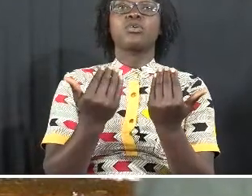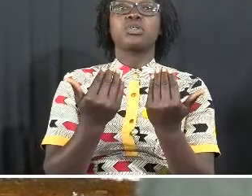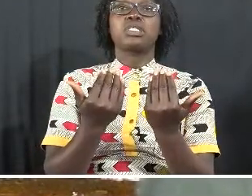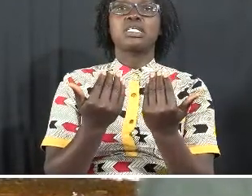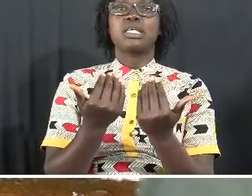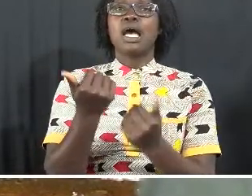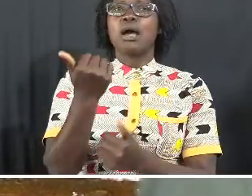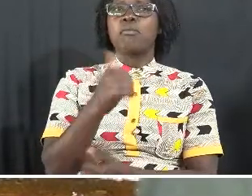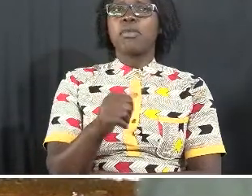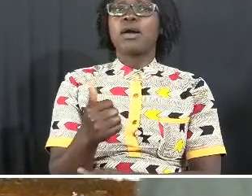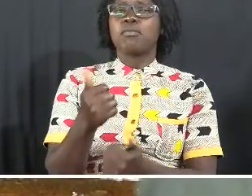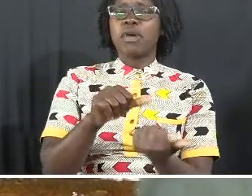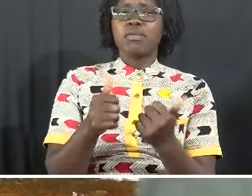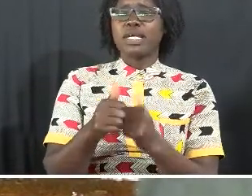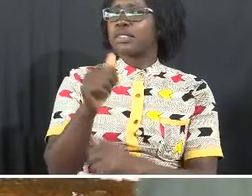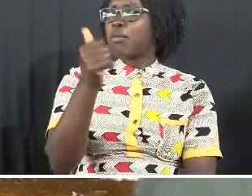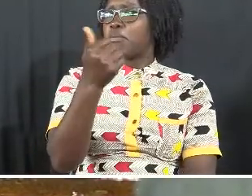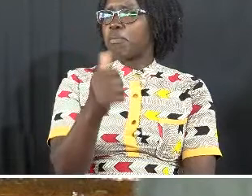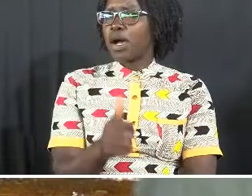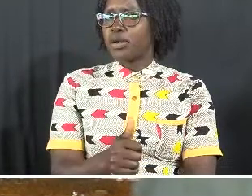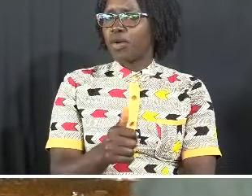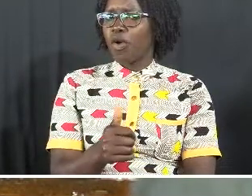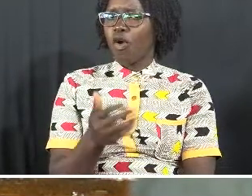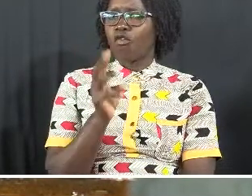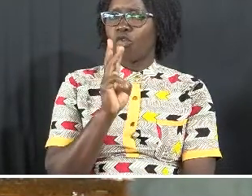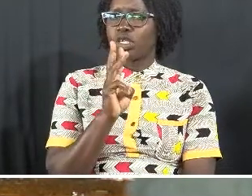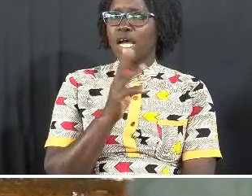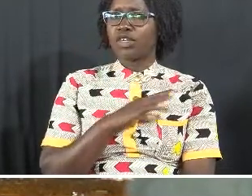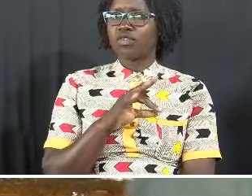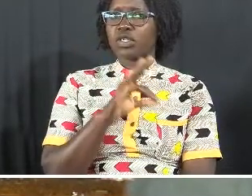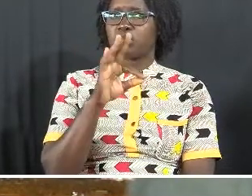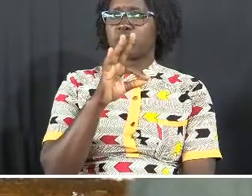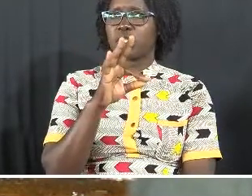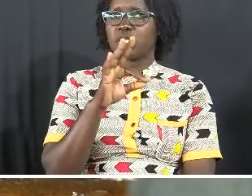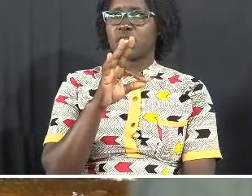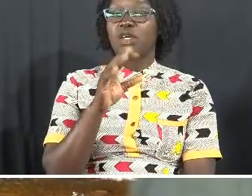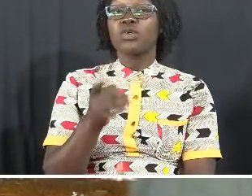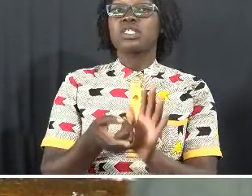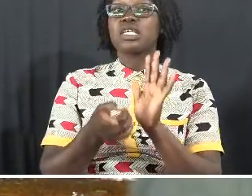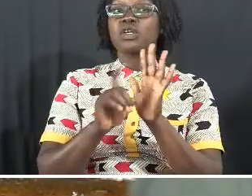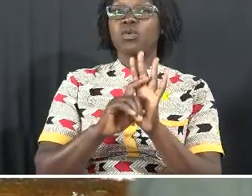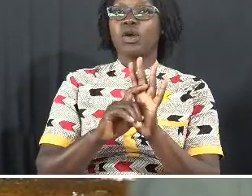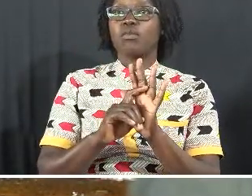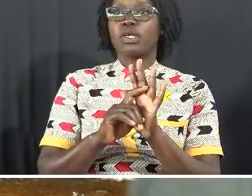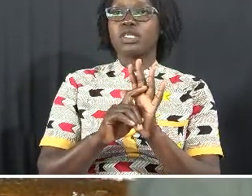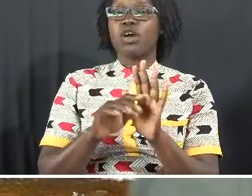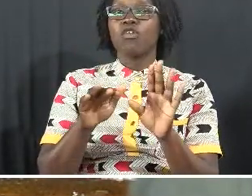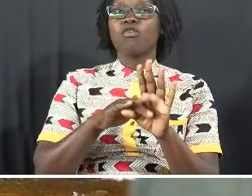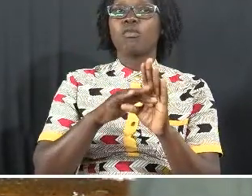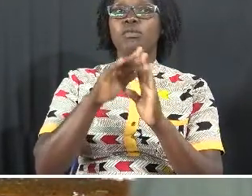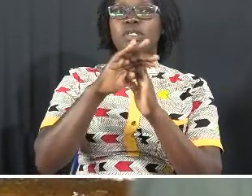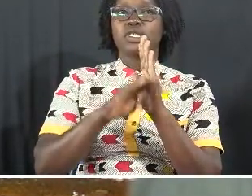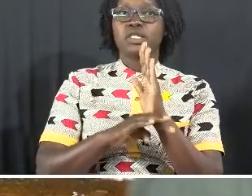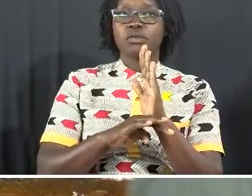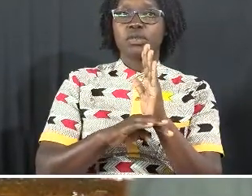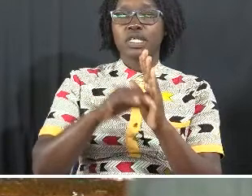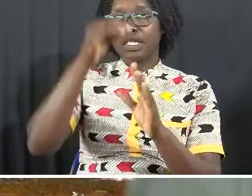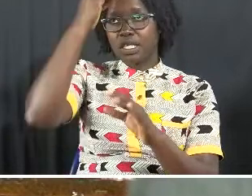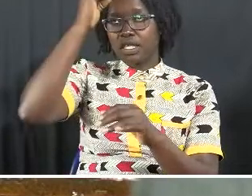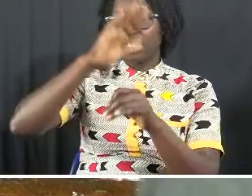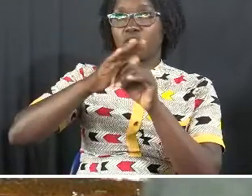been baptized of water and of the Spirit, which is a requirement for membership in that